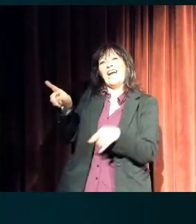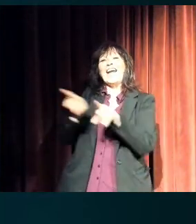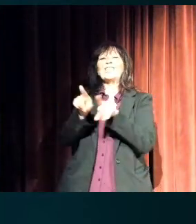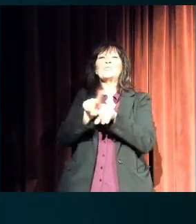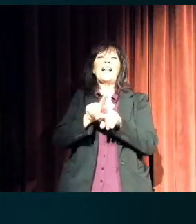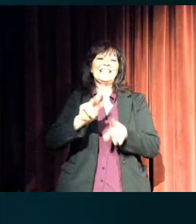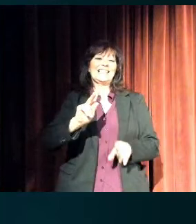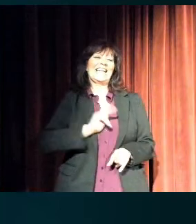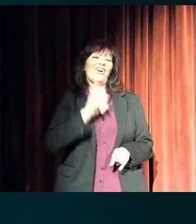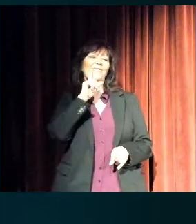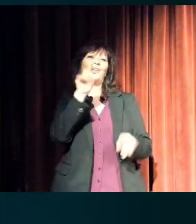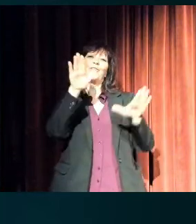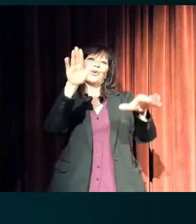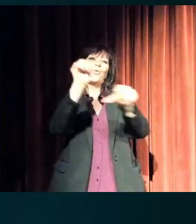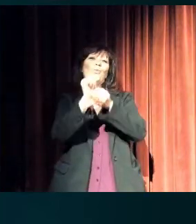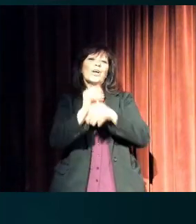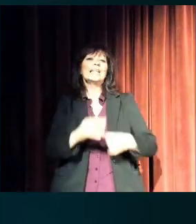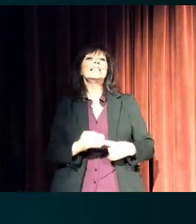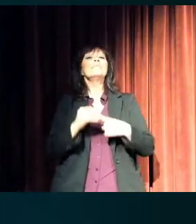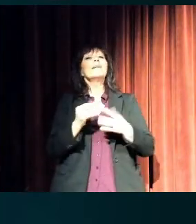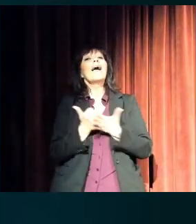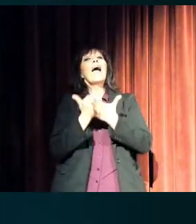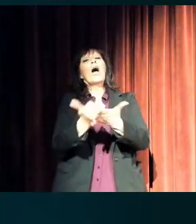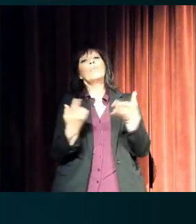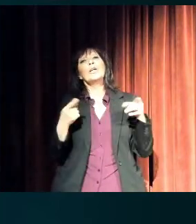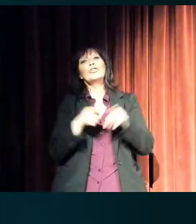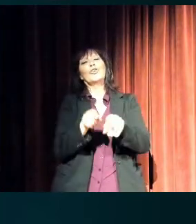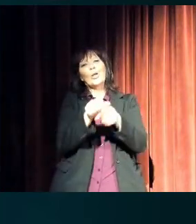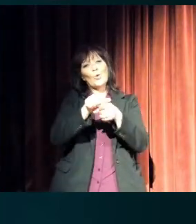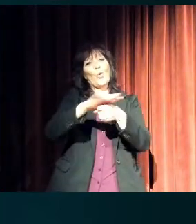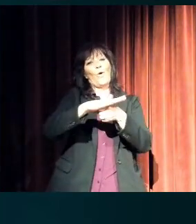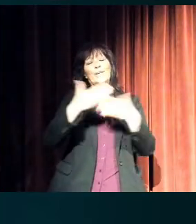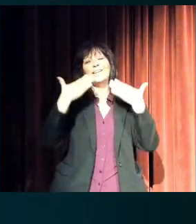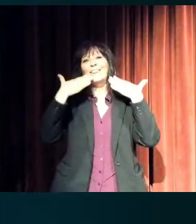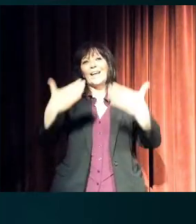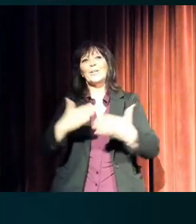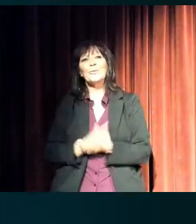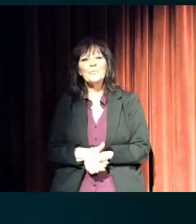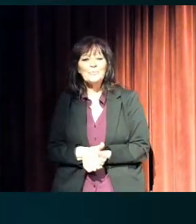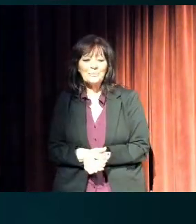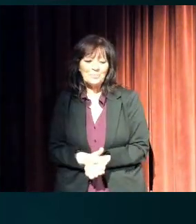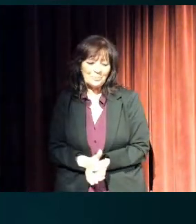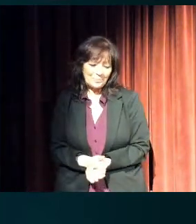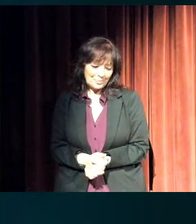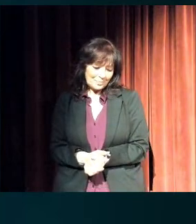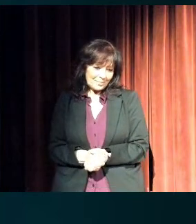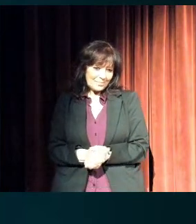as Karen for their incredible work, especially assisting during the COVID-19 pandemic. Thank you both.